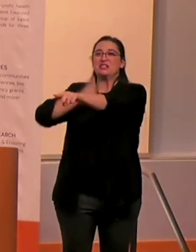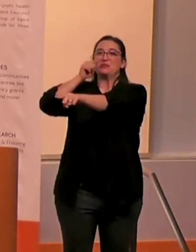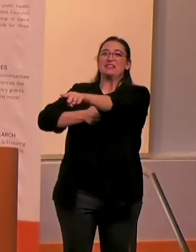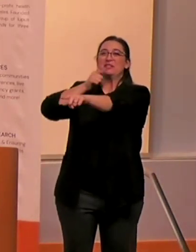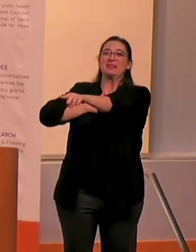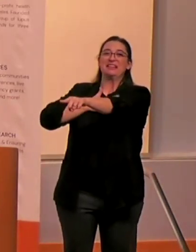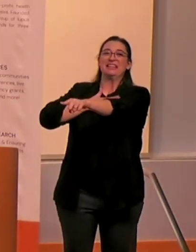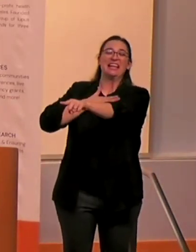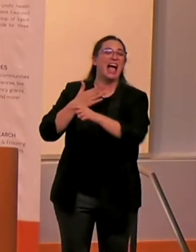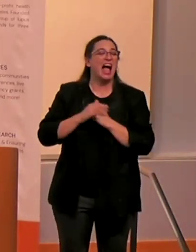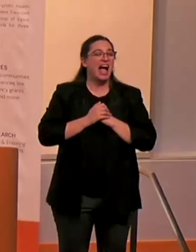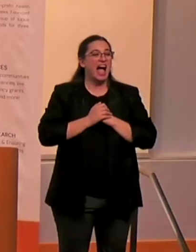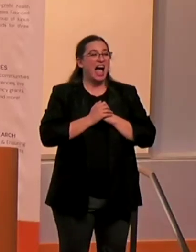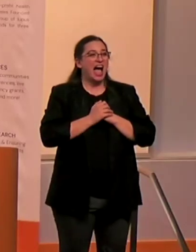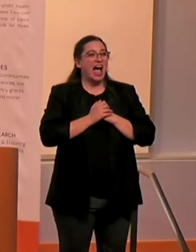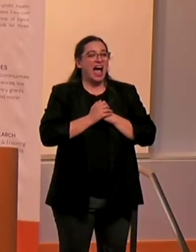granted,